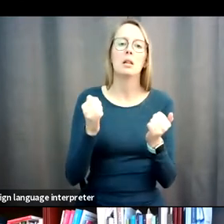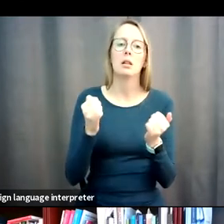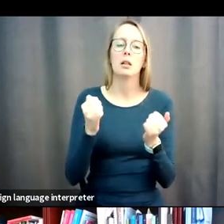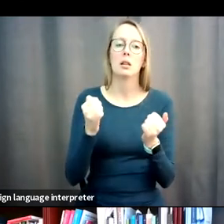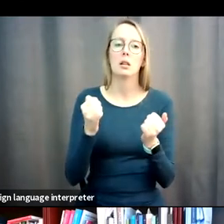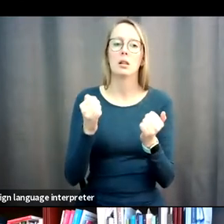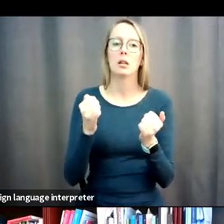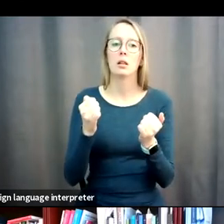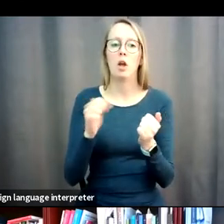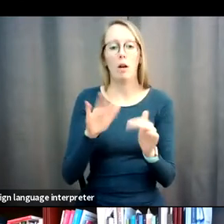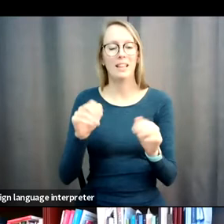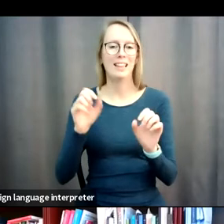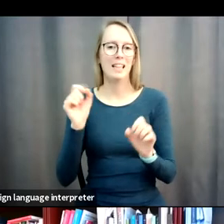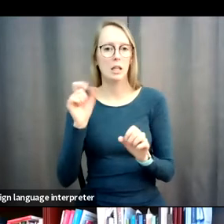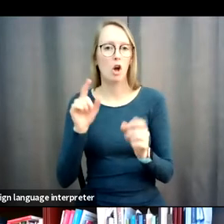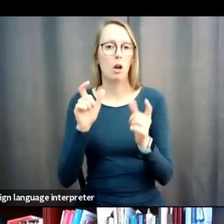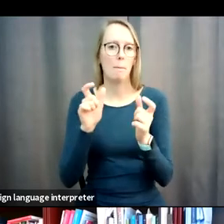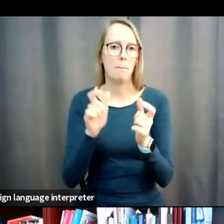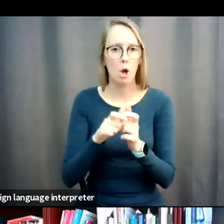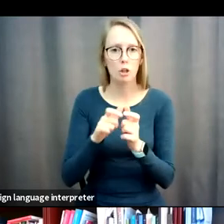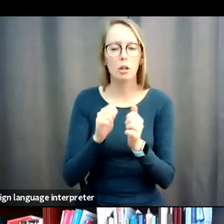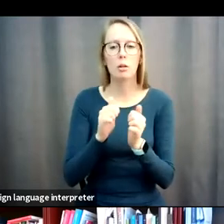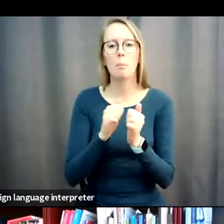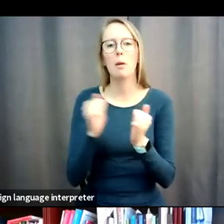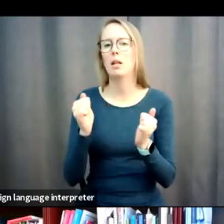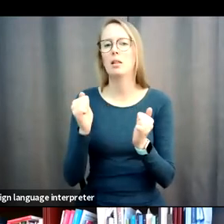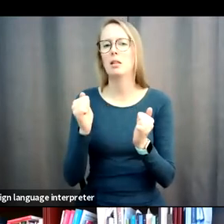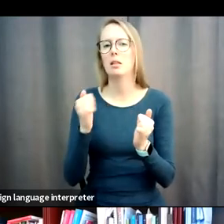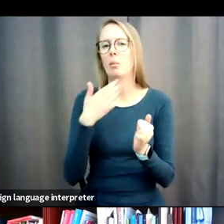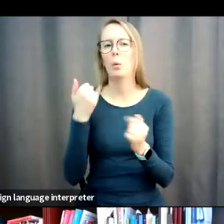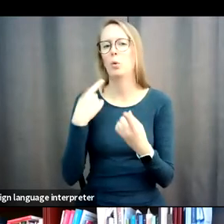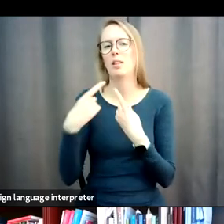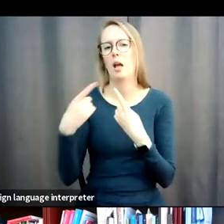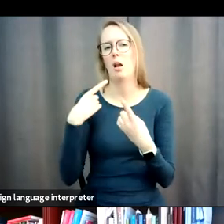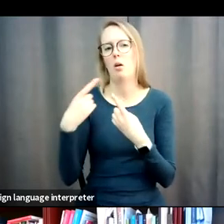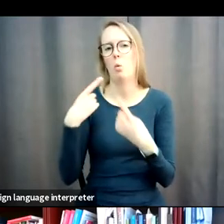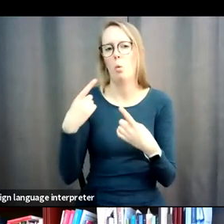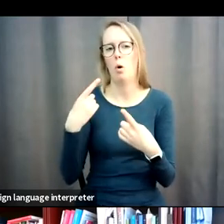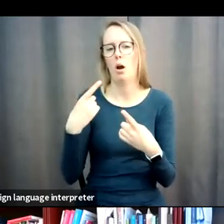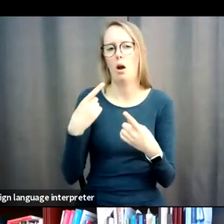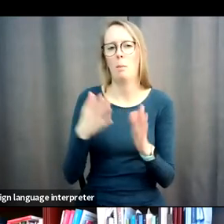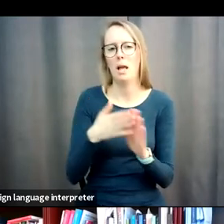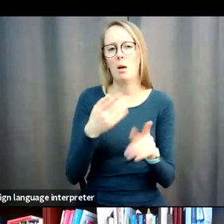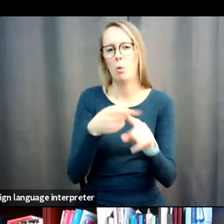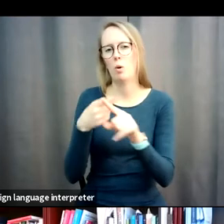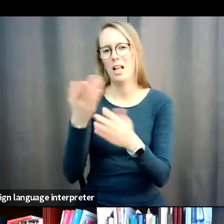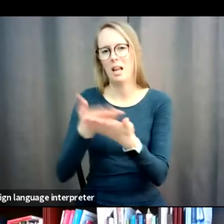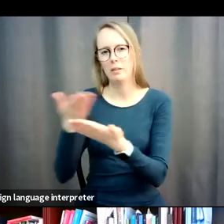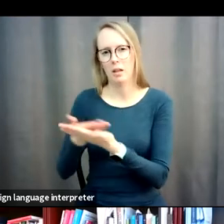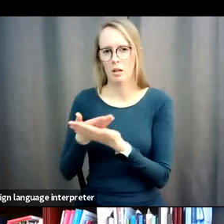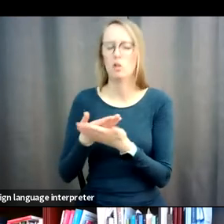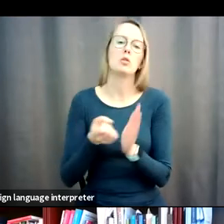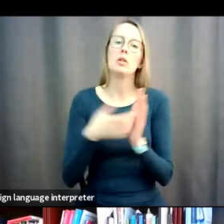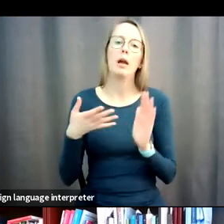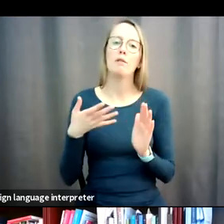And they have digital meetings, but they haven't so far had any dialogues with states. So that's why